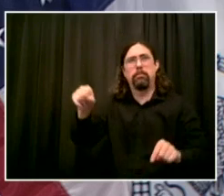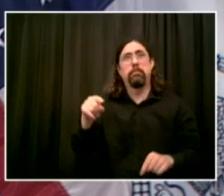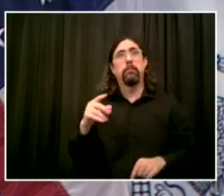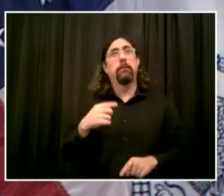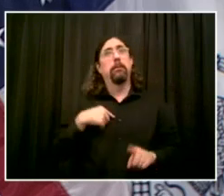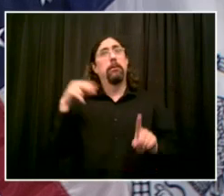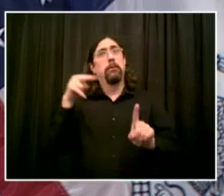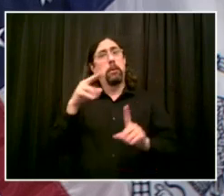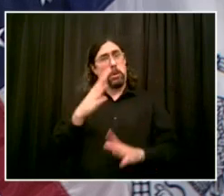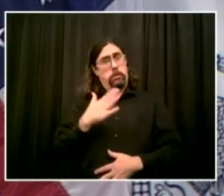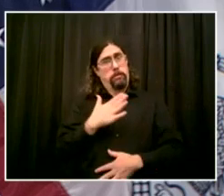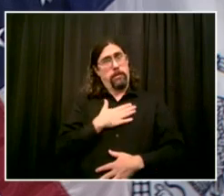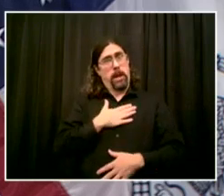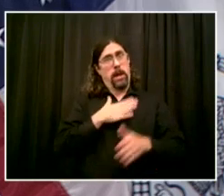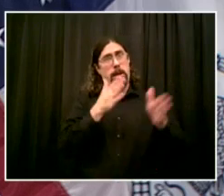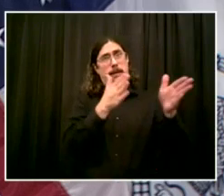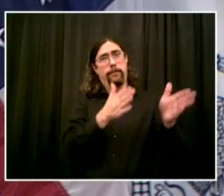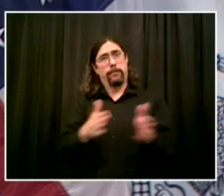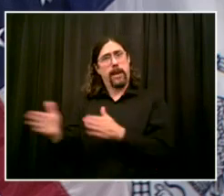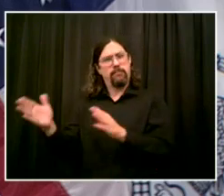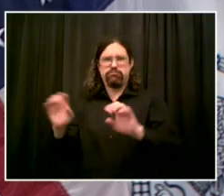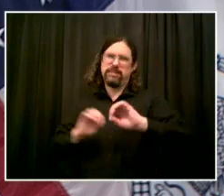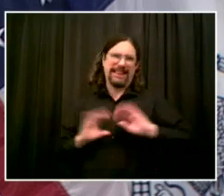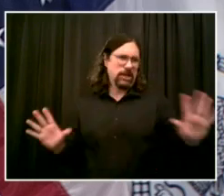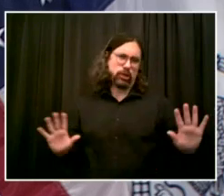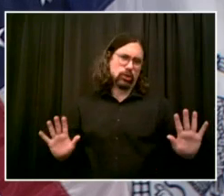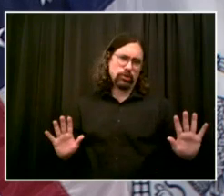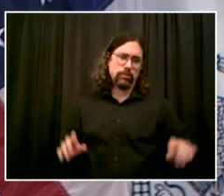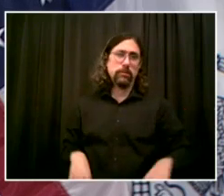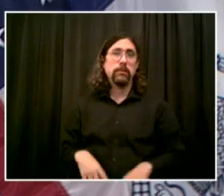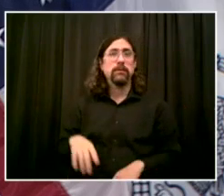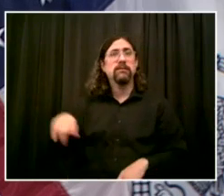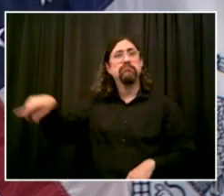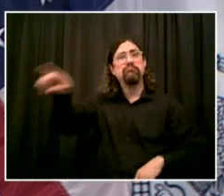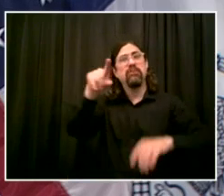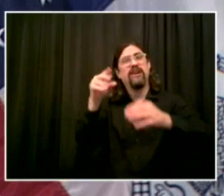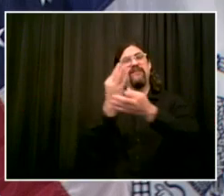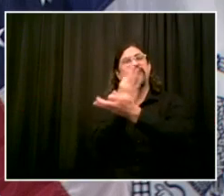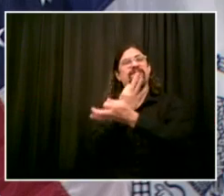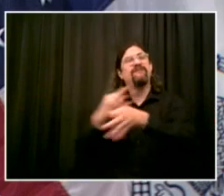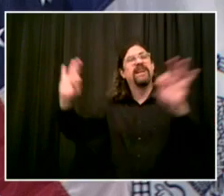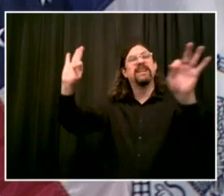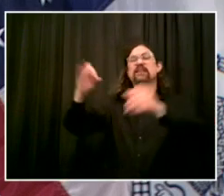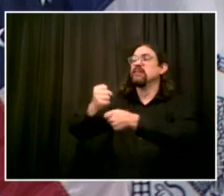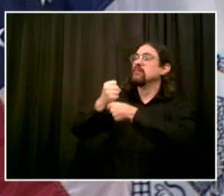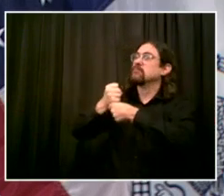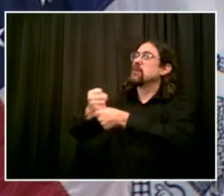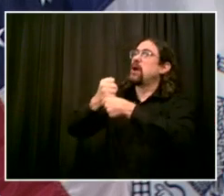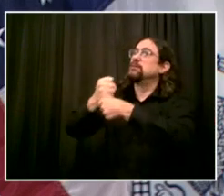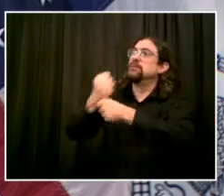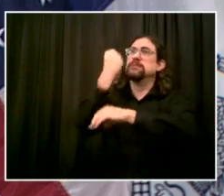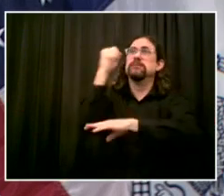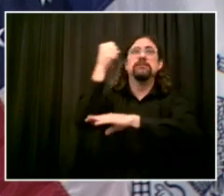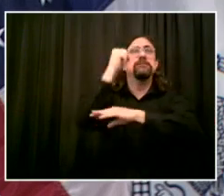same time, and we're always striking that balance, and I'm always listening to the NYPD's assessment of how best to do that.